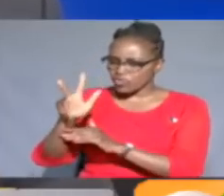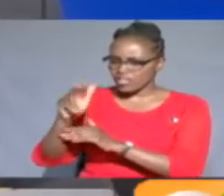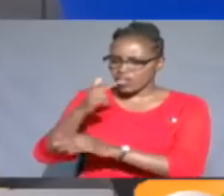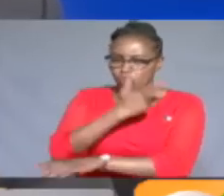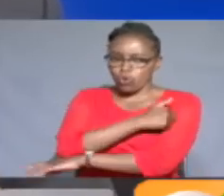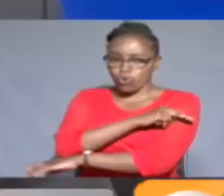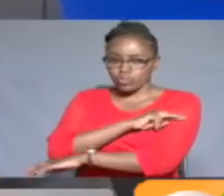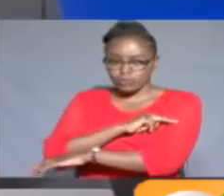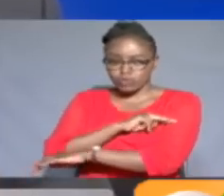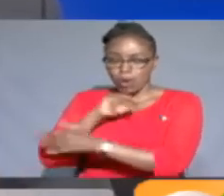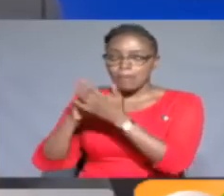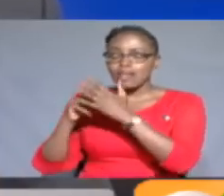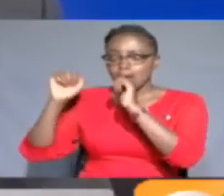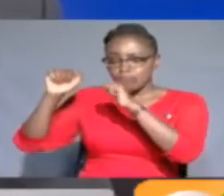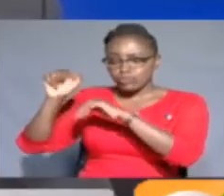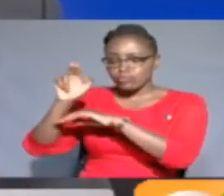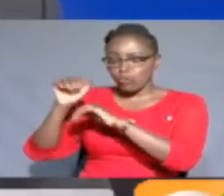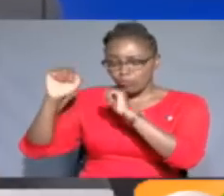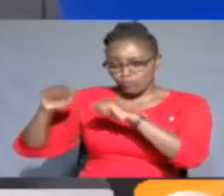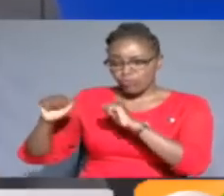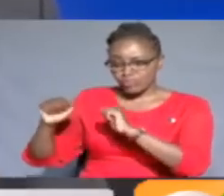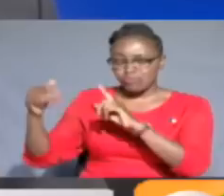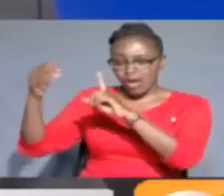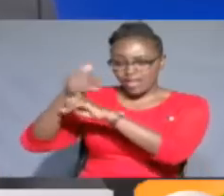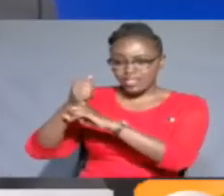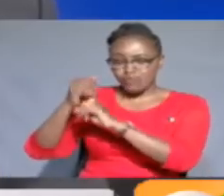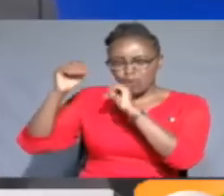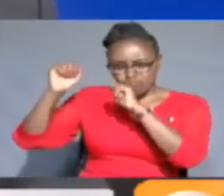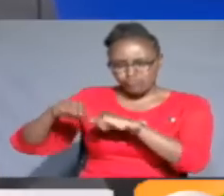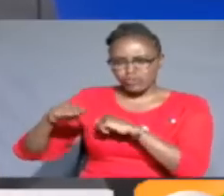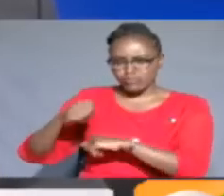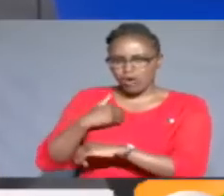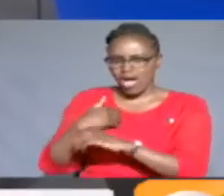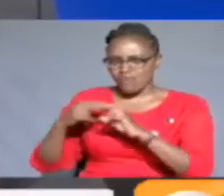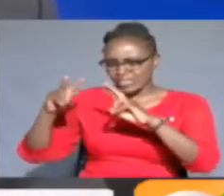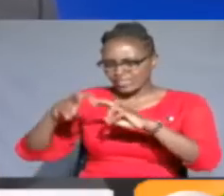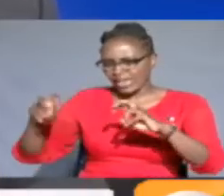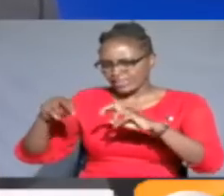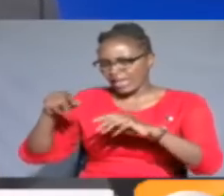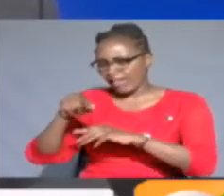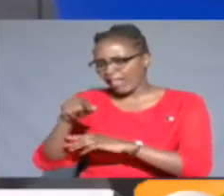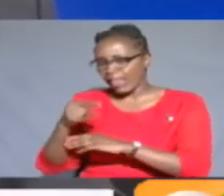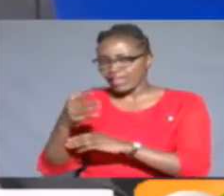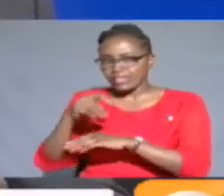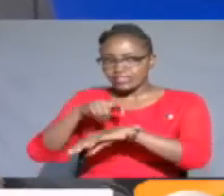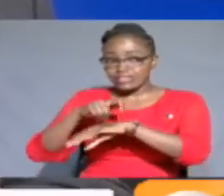facilities. It is practical, it is possible to have screening at that level.